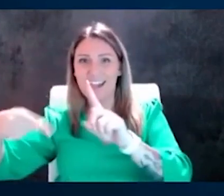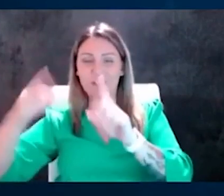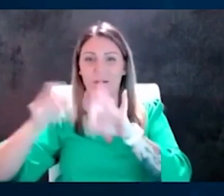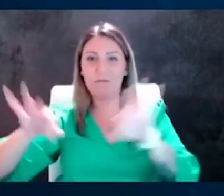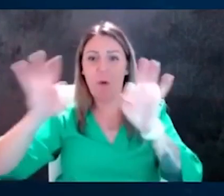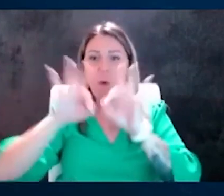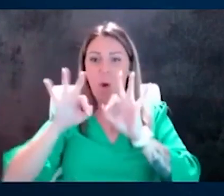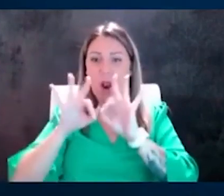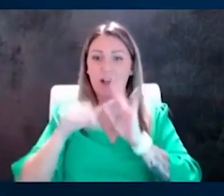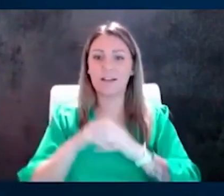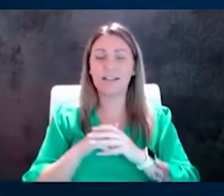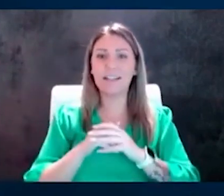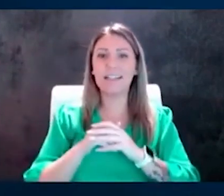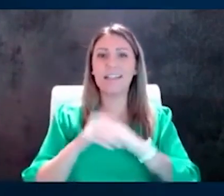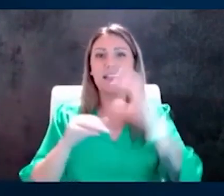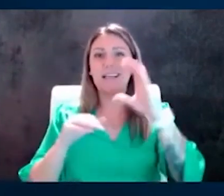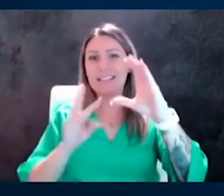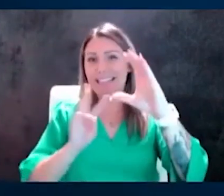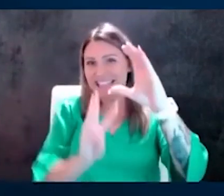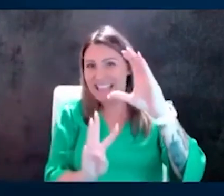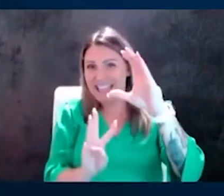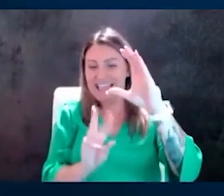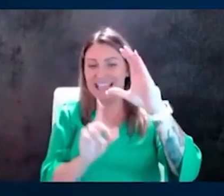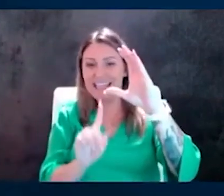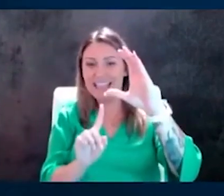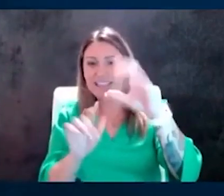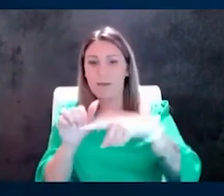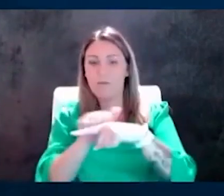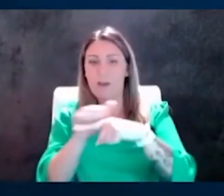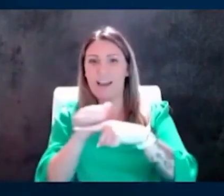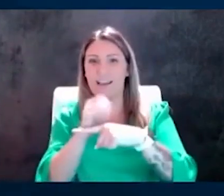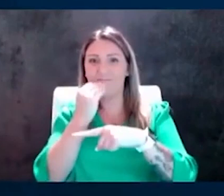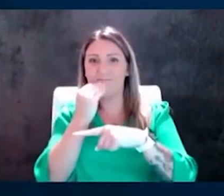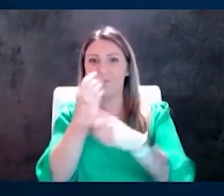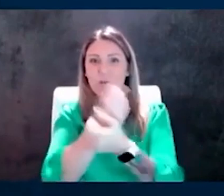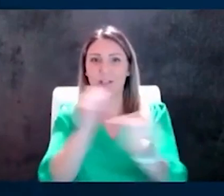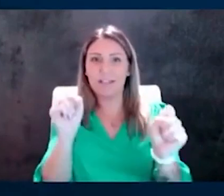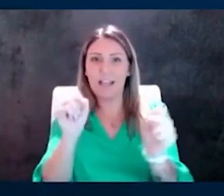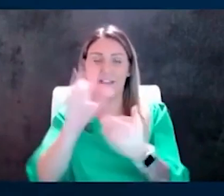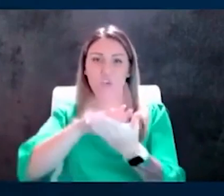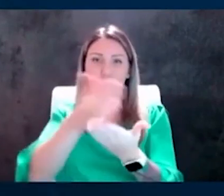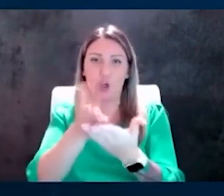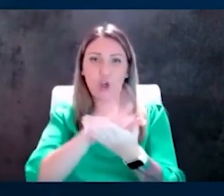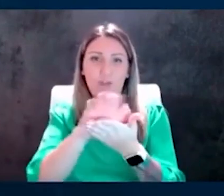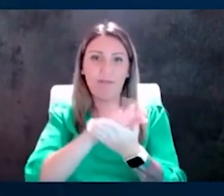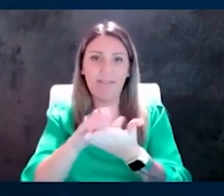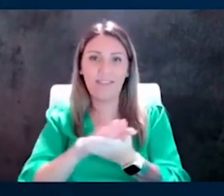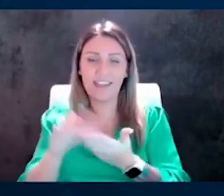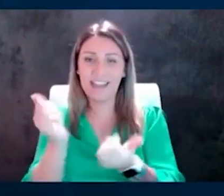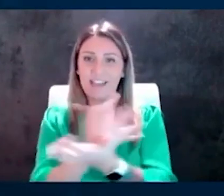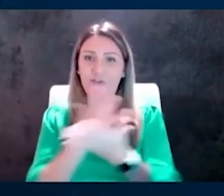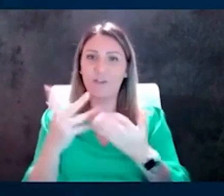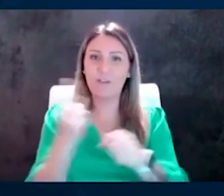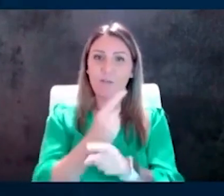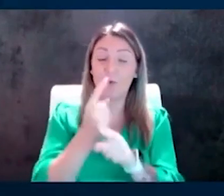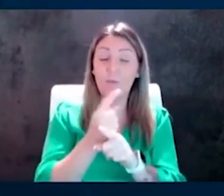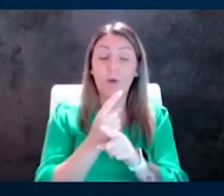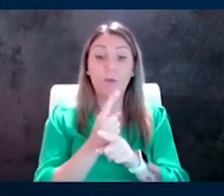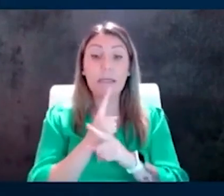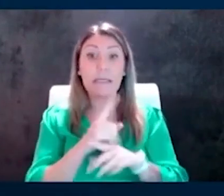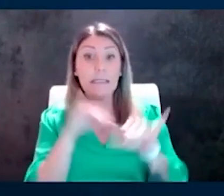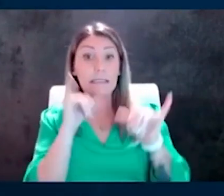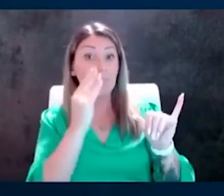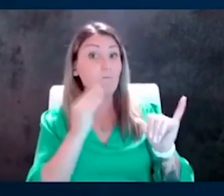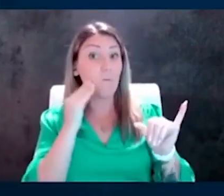6 o'clock is practice food safety. We know that we want to cook and clean things appropriately. Stay home if you're sick. That's very important down